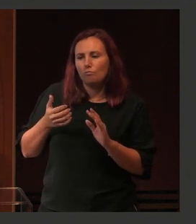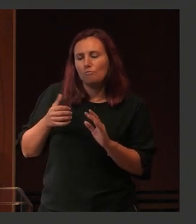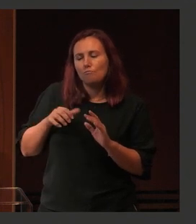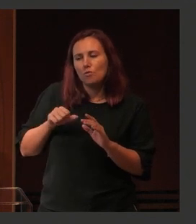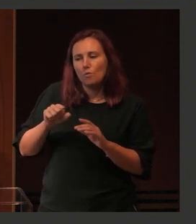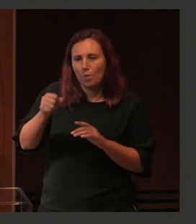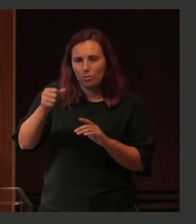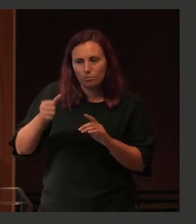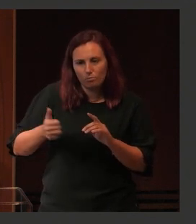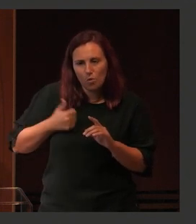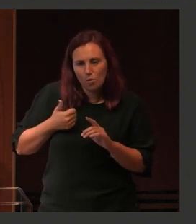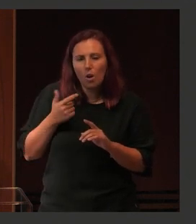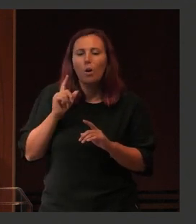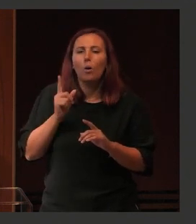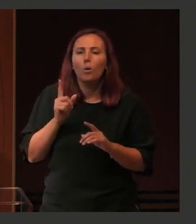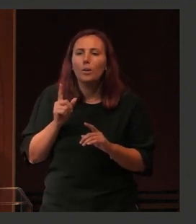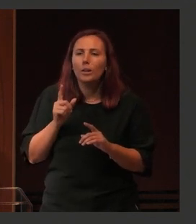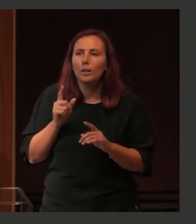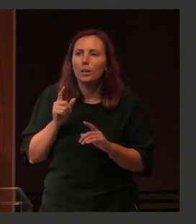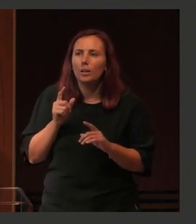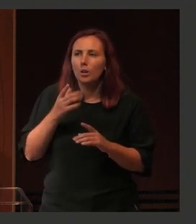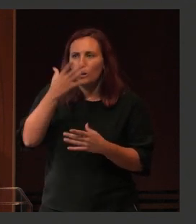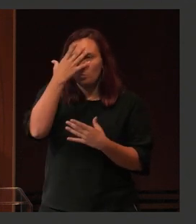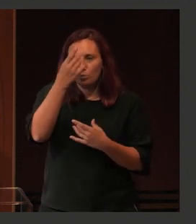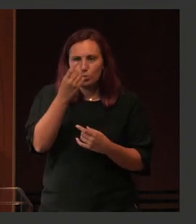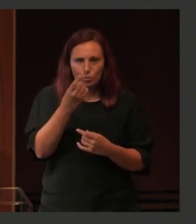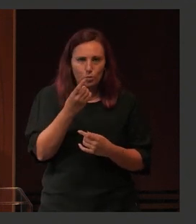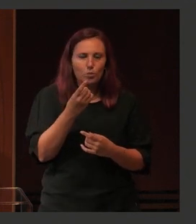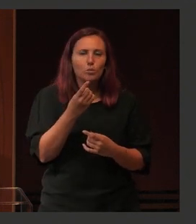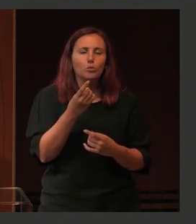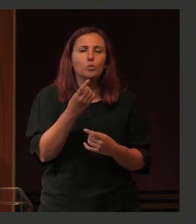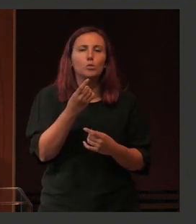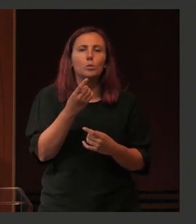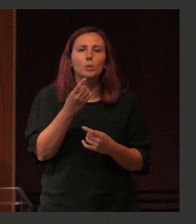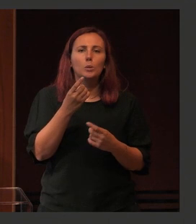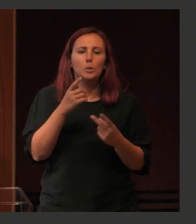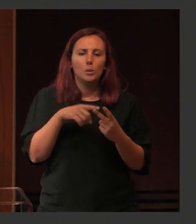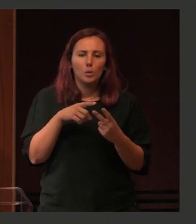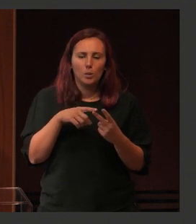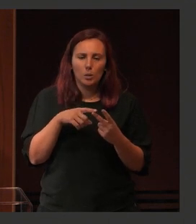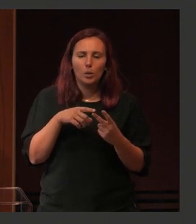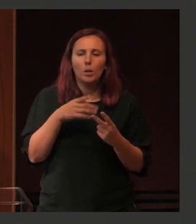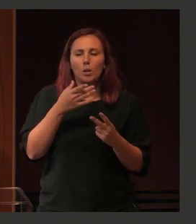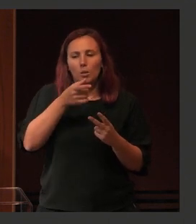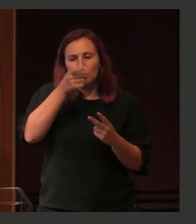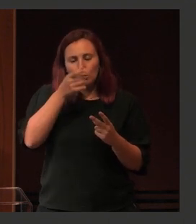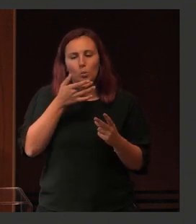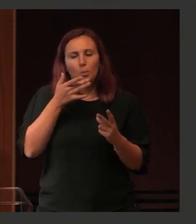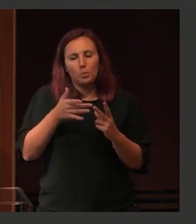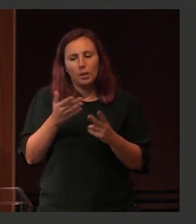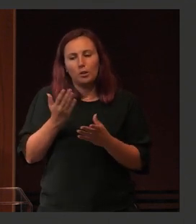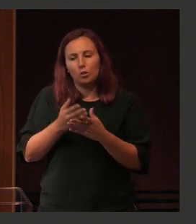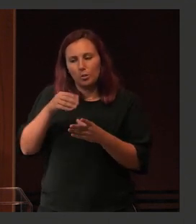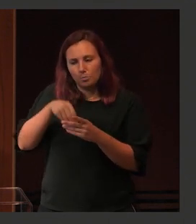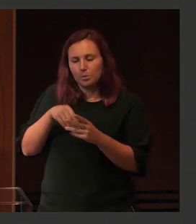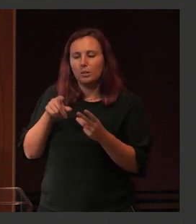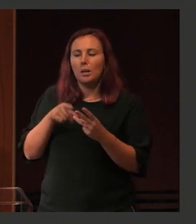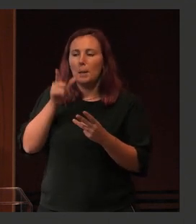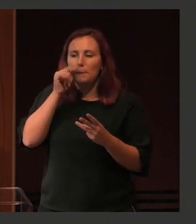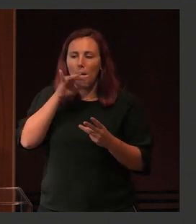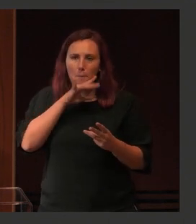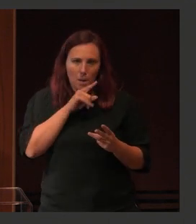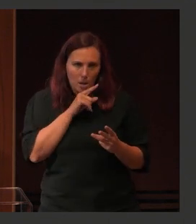school, of course the teacher librarian, the school librarian, and the parents are working together